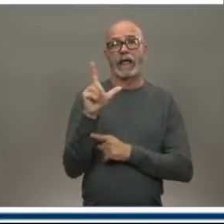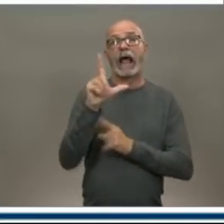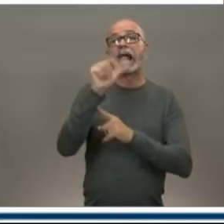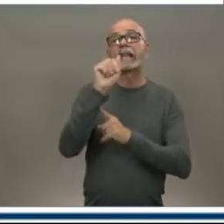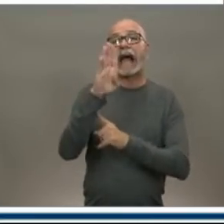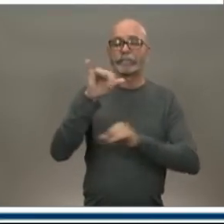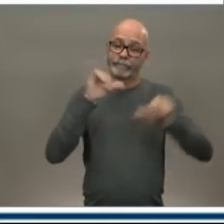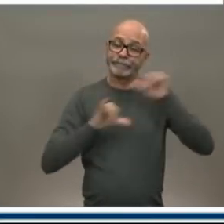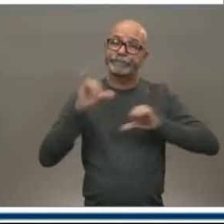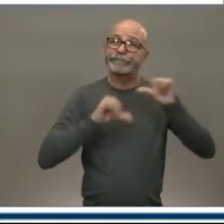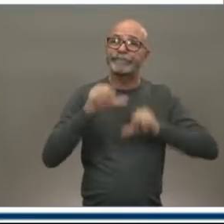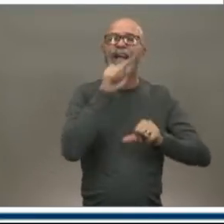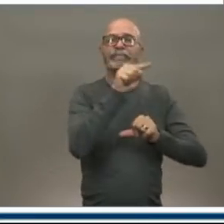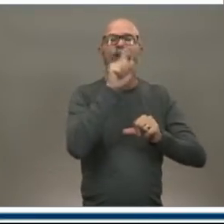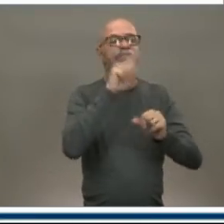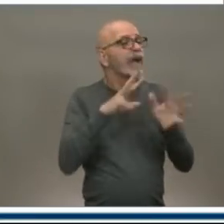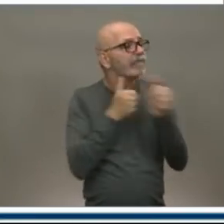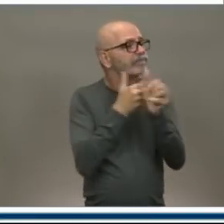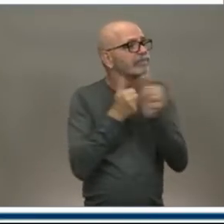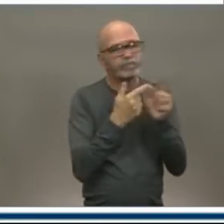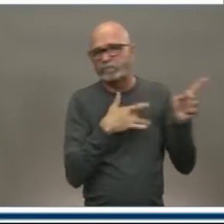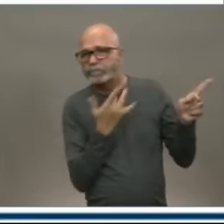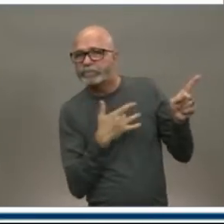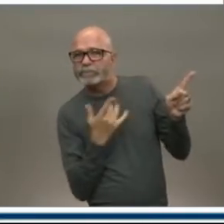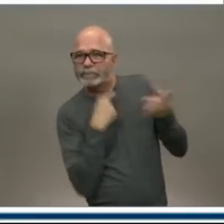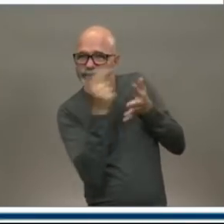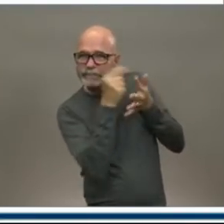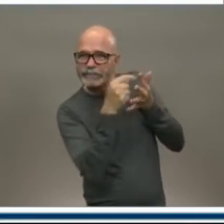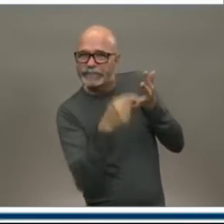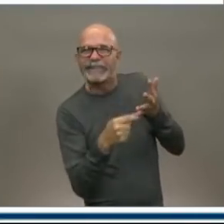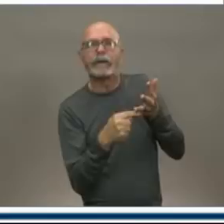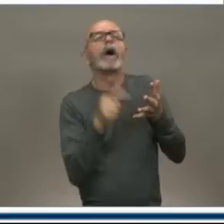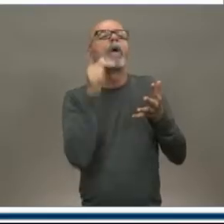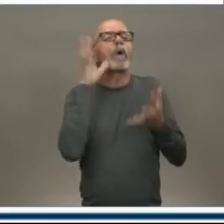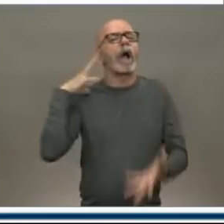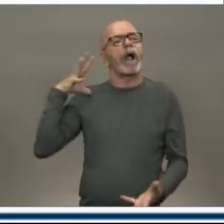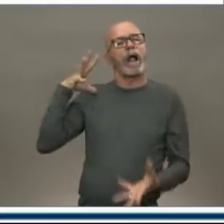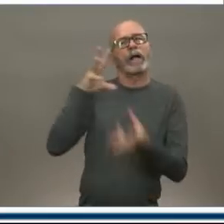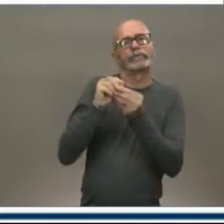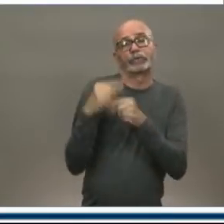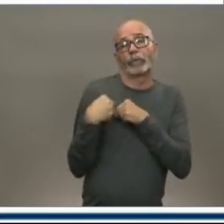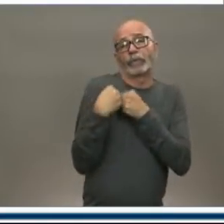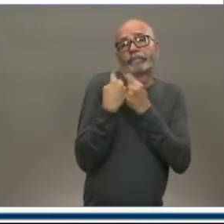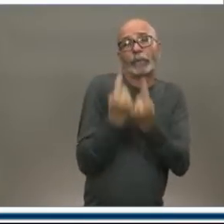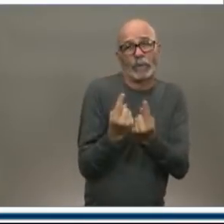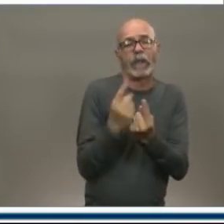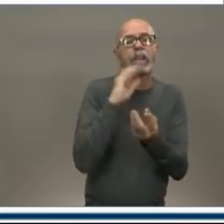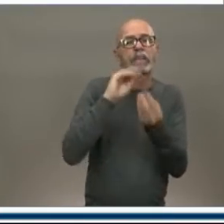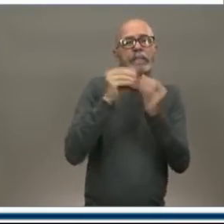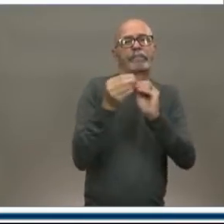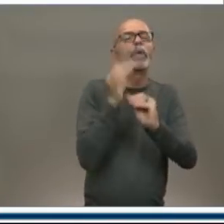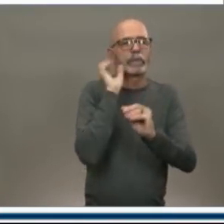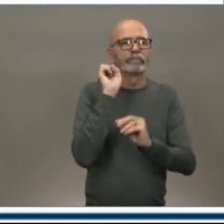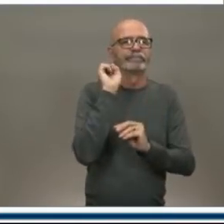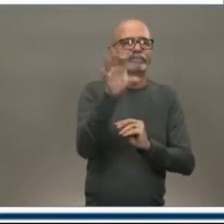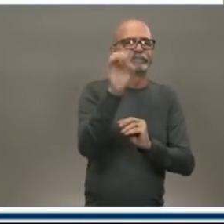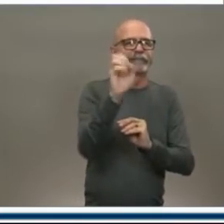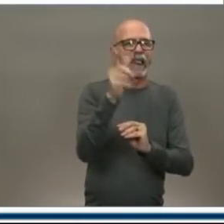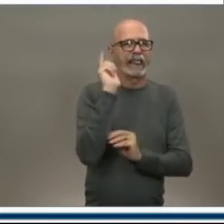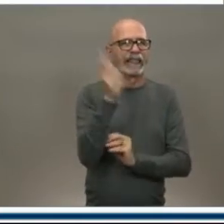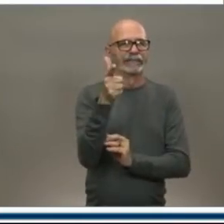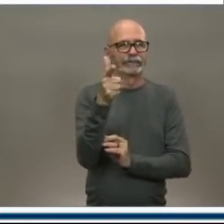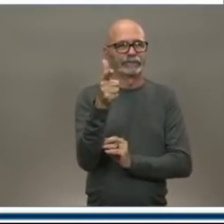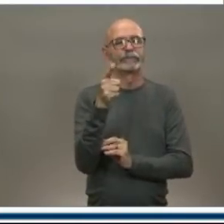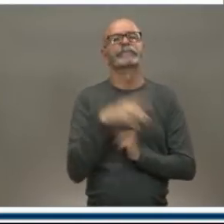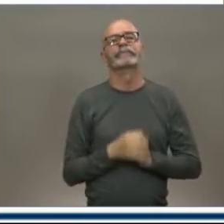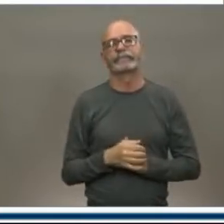update, but we will be posting those cumulative numbers online publicly when they're available. As the Premier